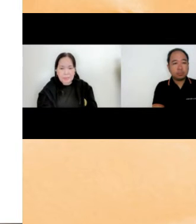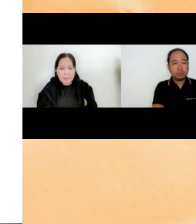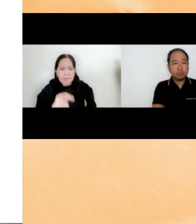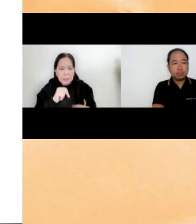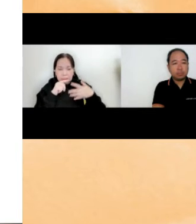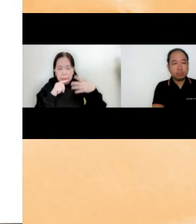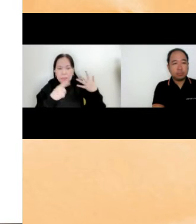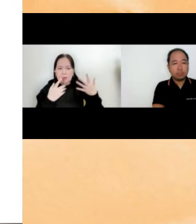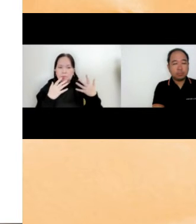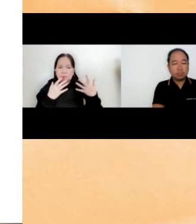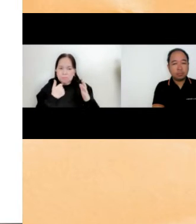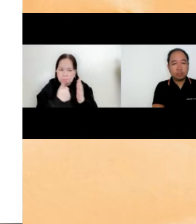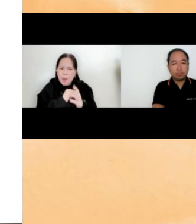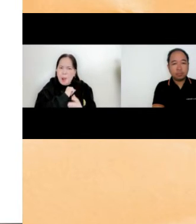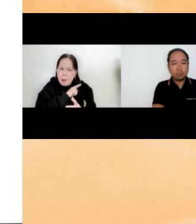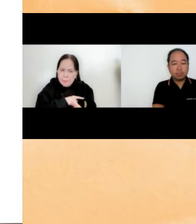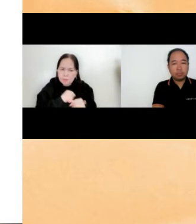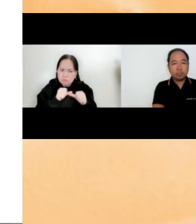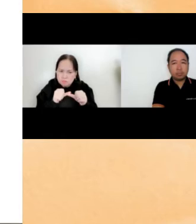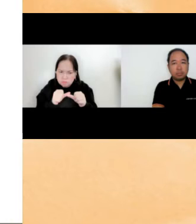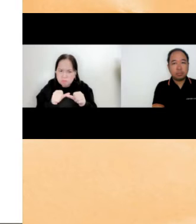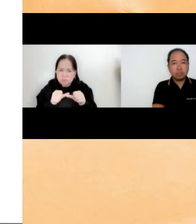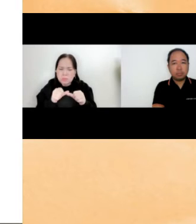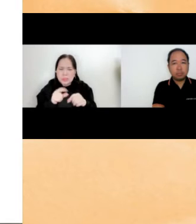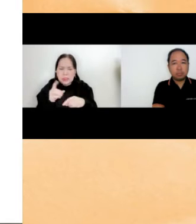discipline, and reasonable demands.